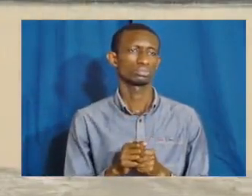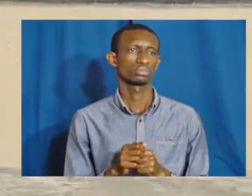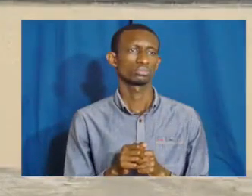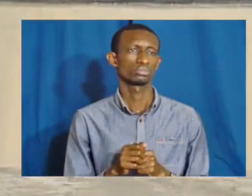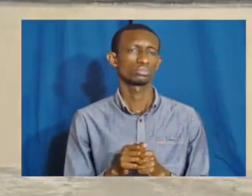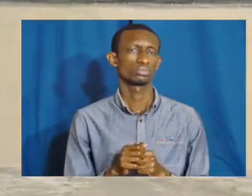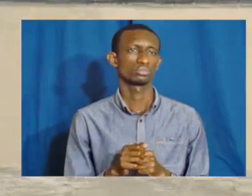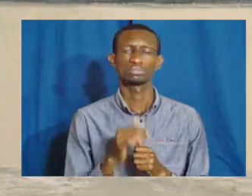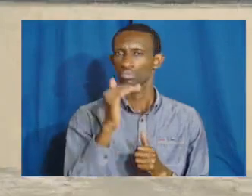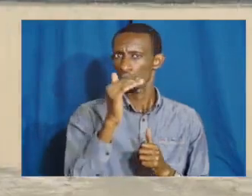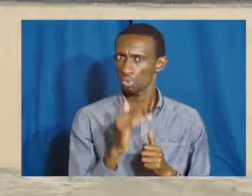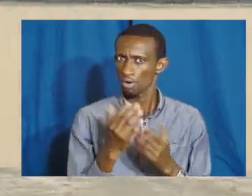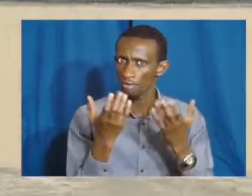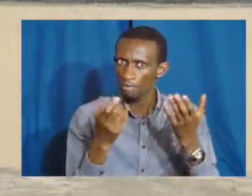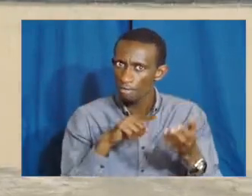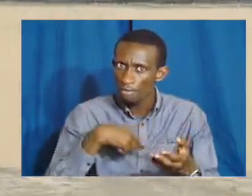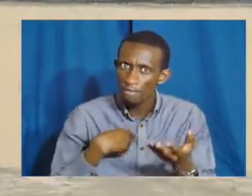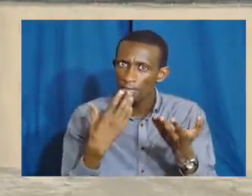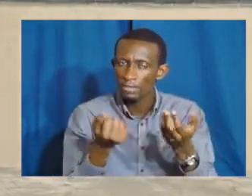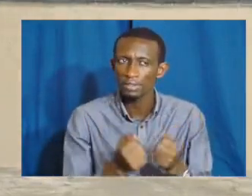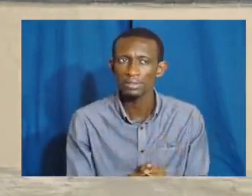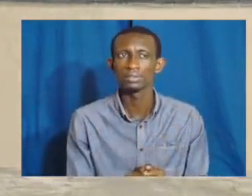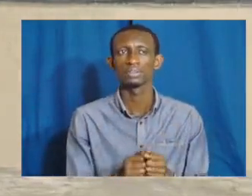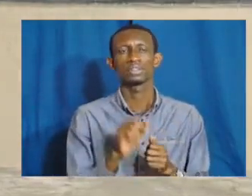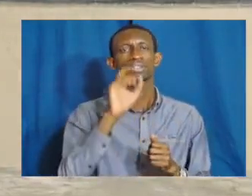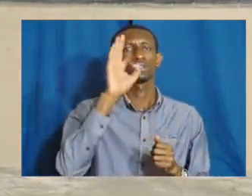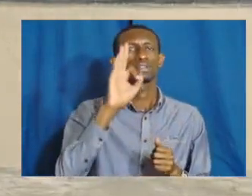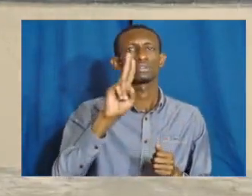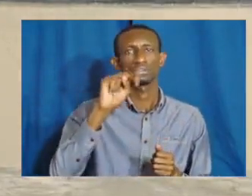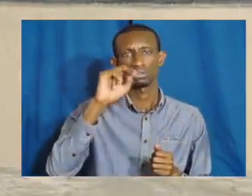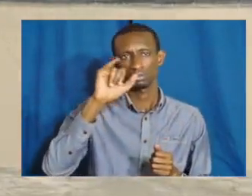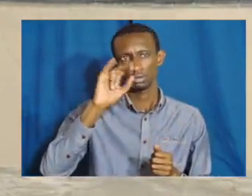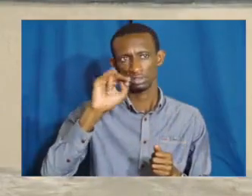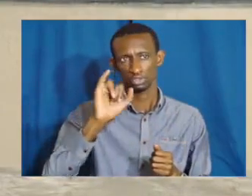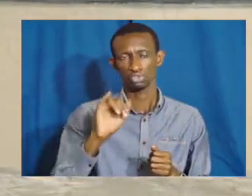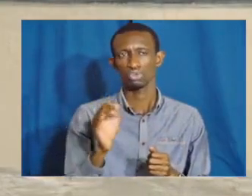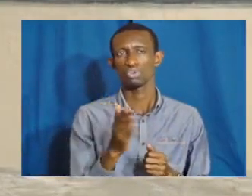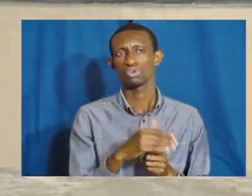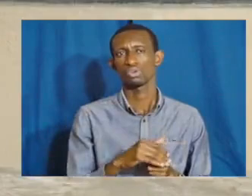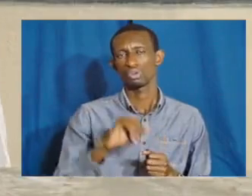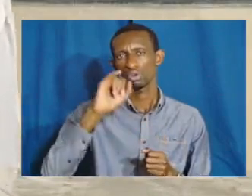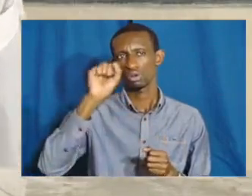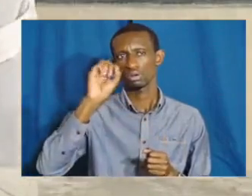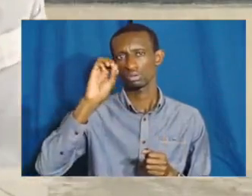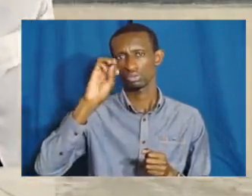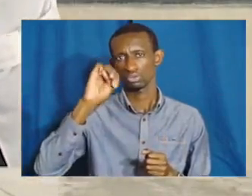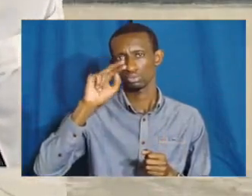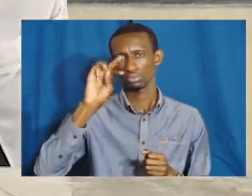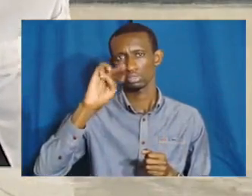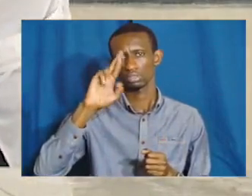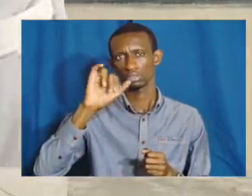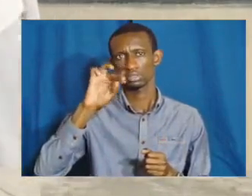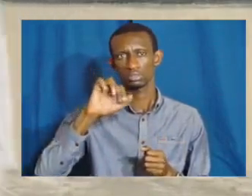And then we have functional isomerism. Functional isomerism.